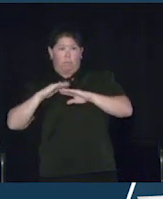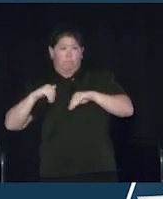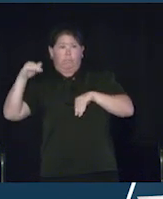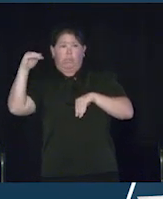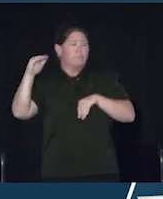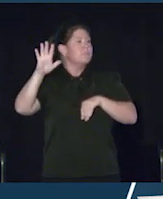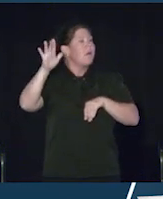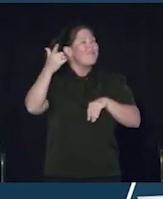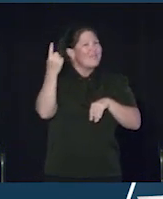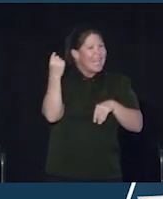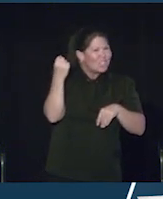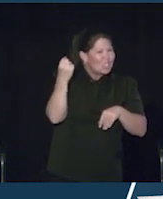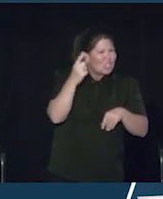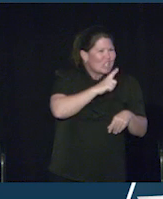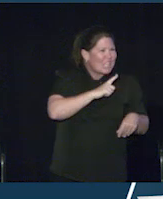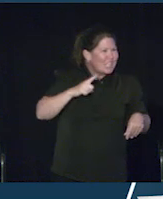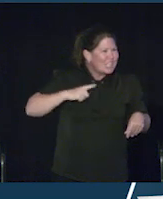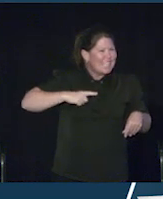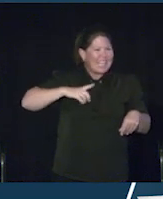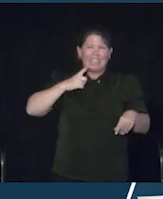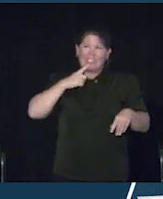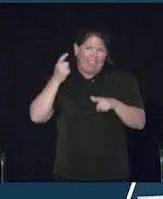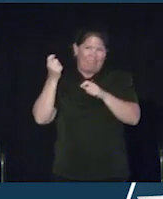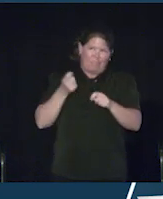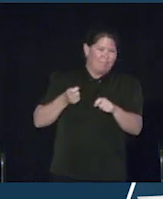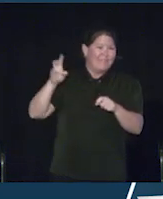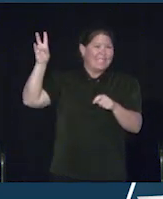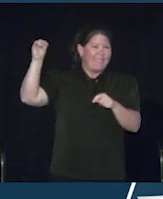legislature lowered that to 60.